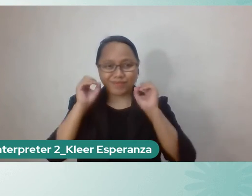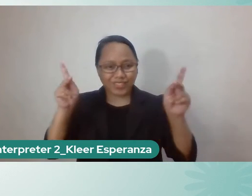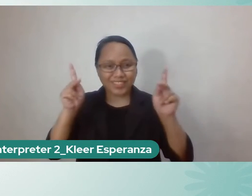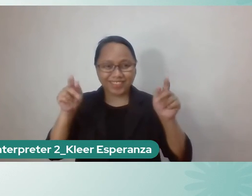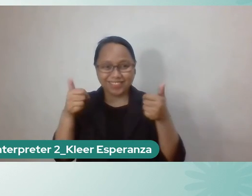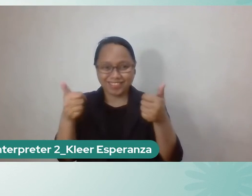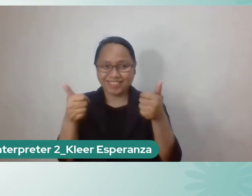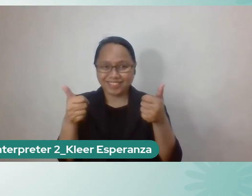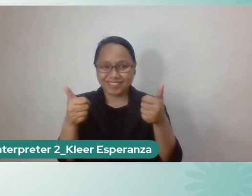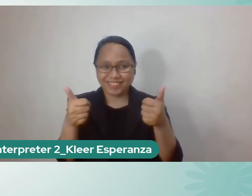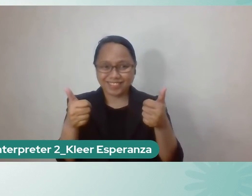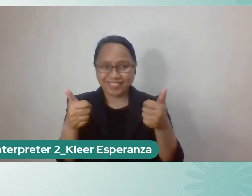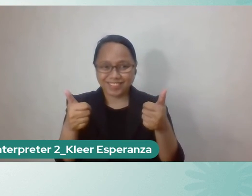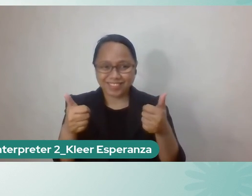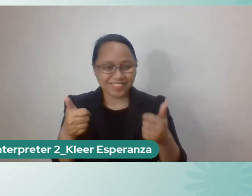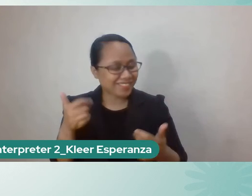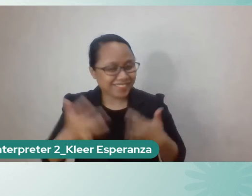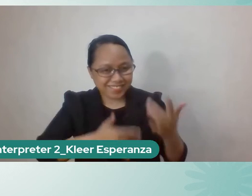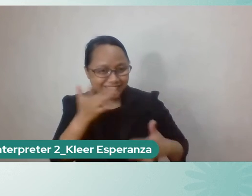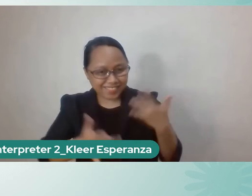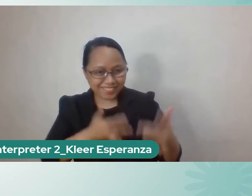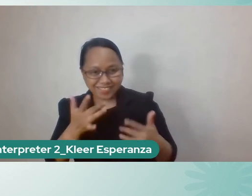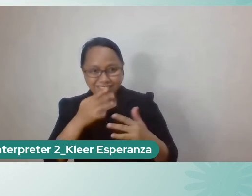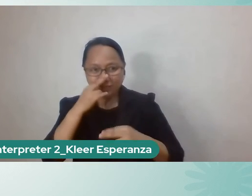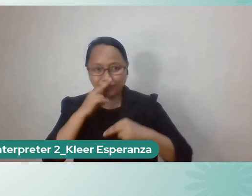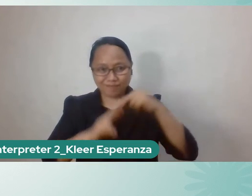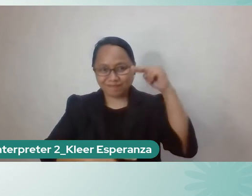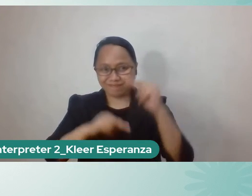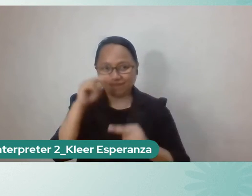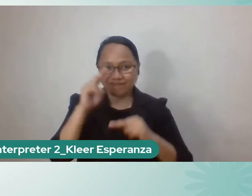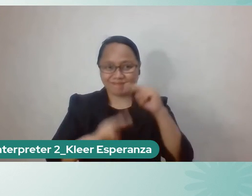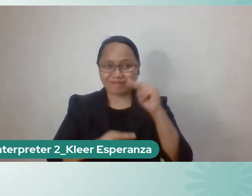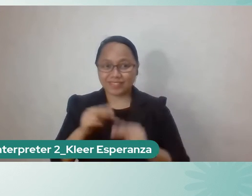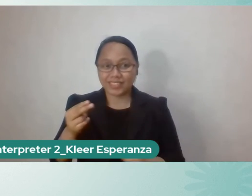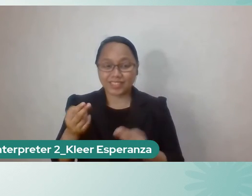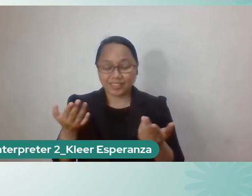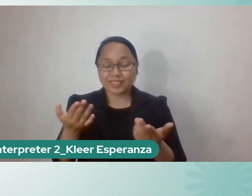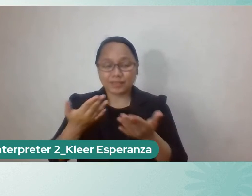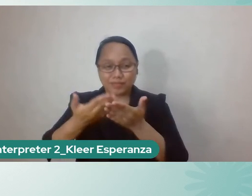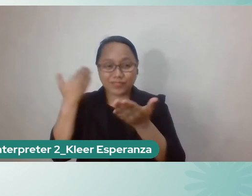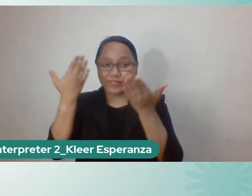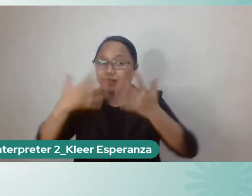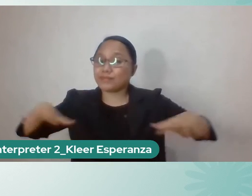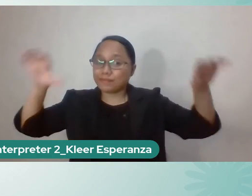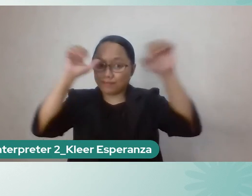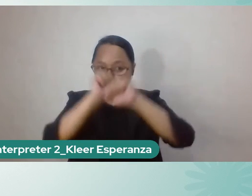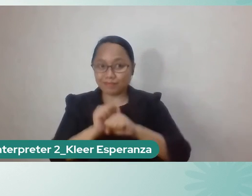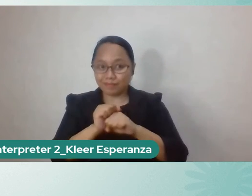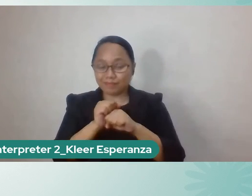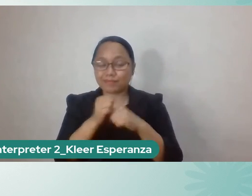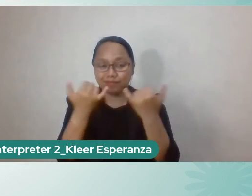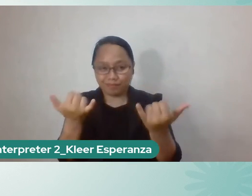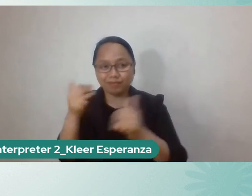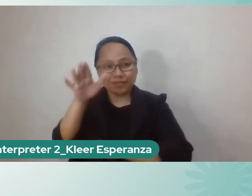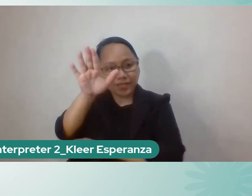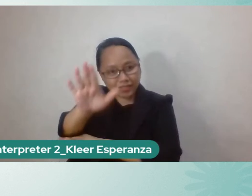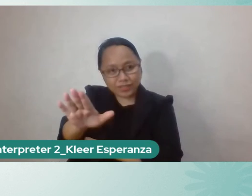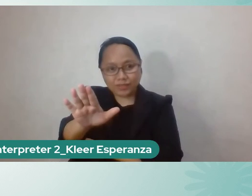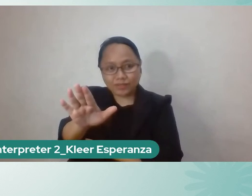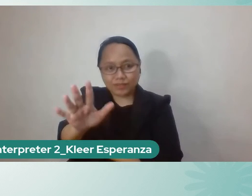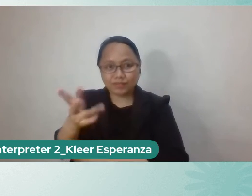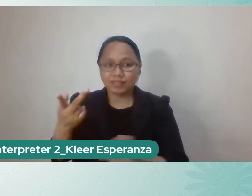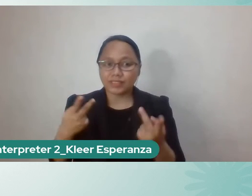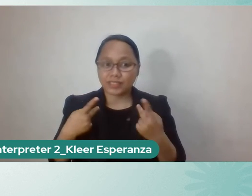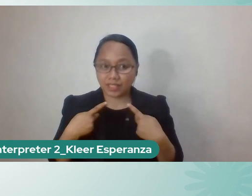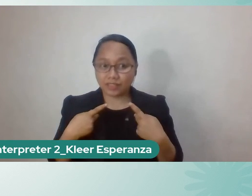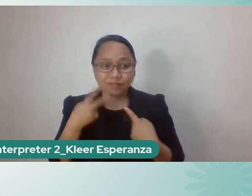that's so exciting. Oh, yeah. So, before we end the session for this afternoon, so we will all see